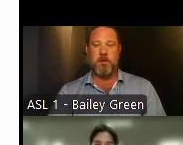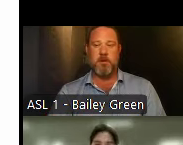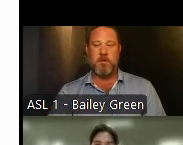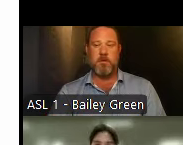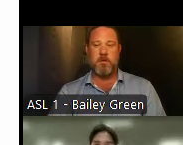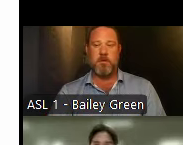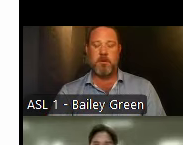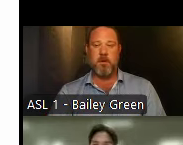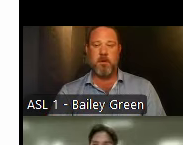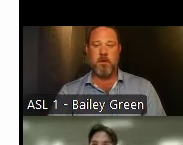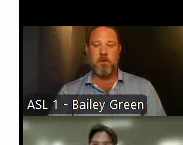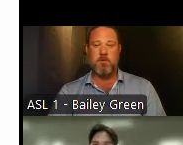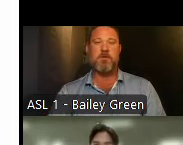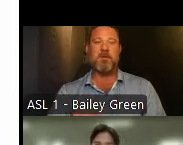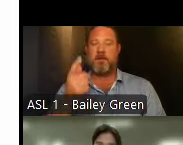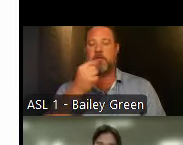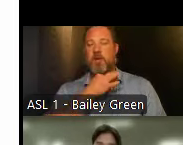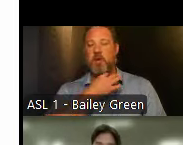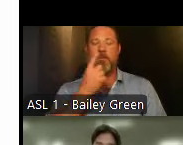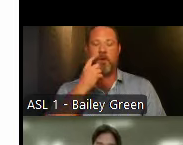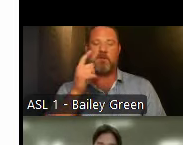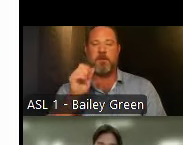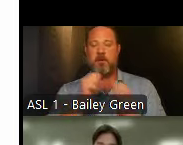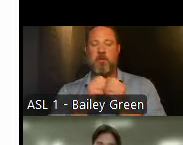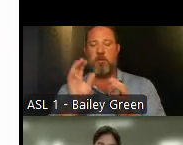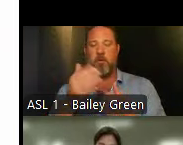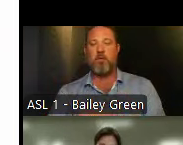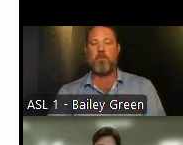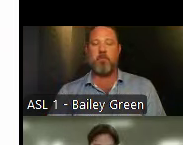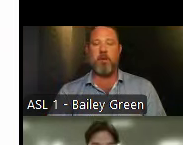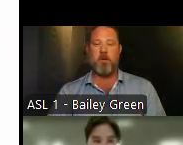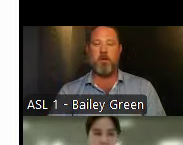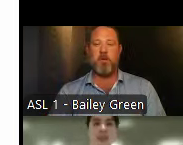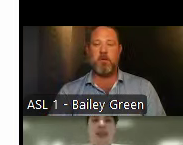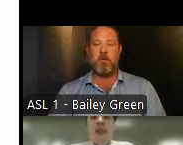because they've got challenges with them all being together in one room. Can